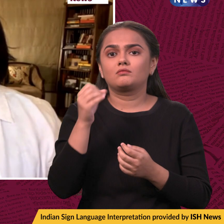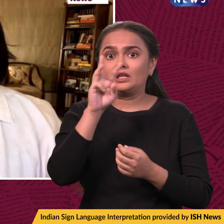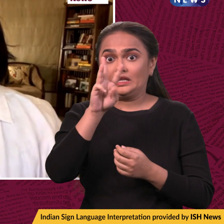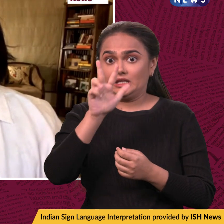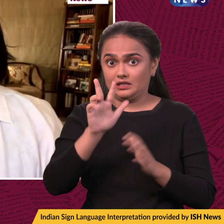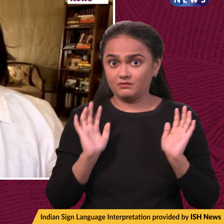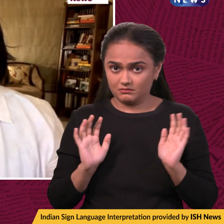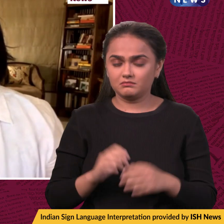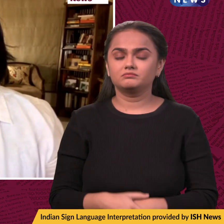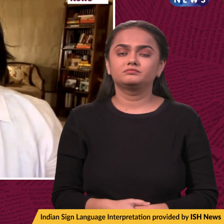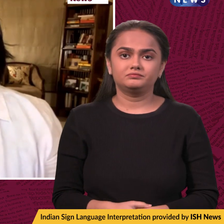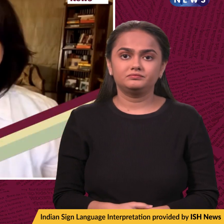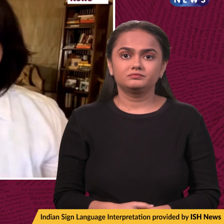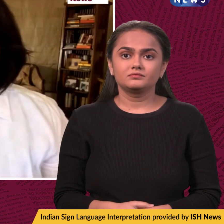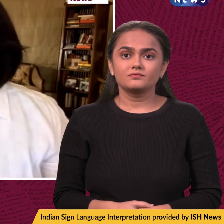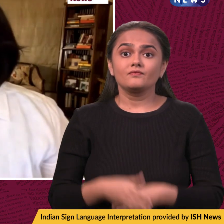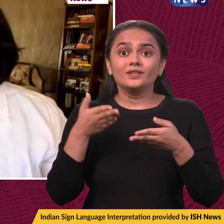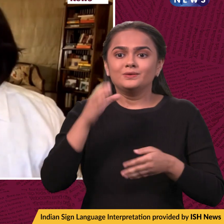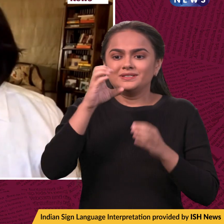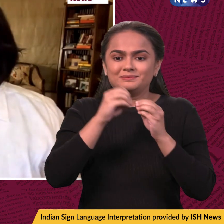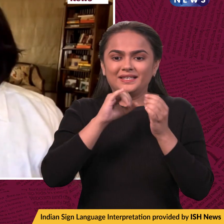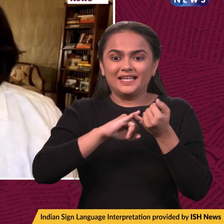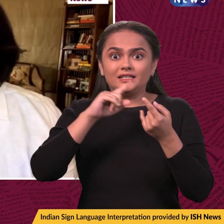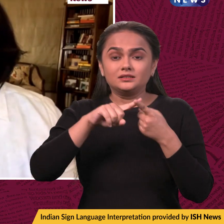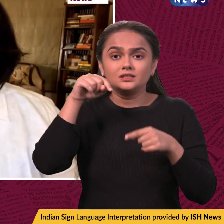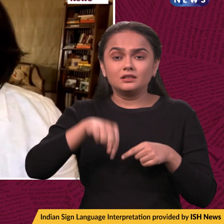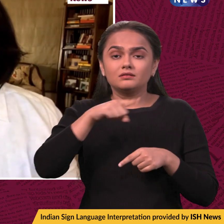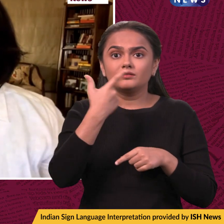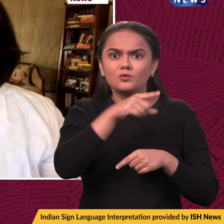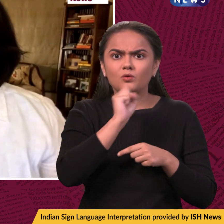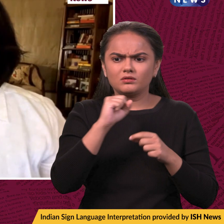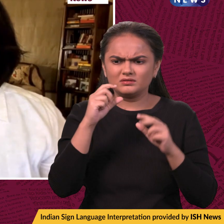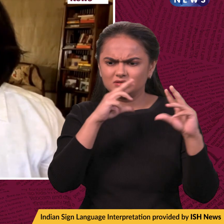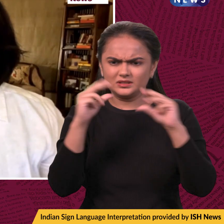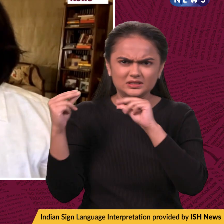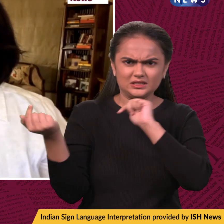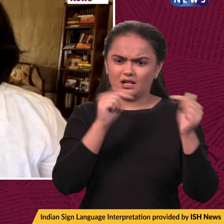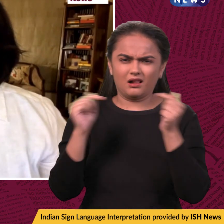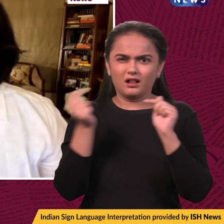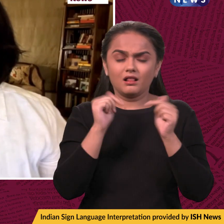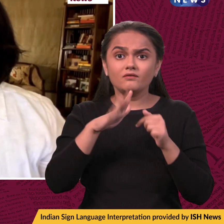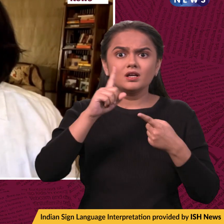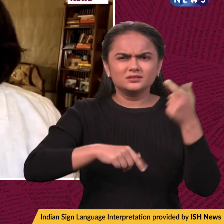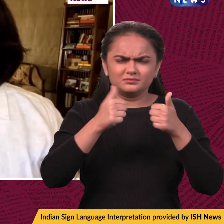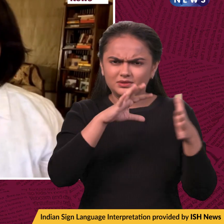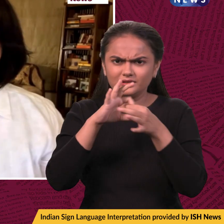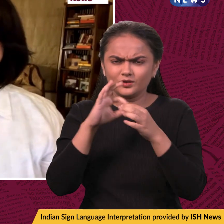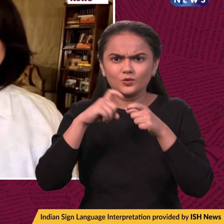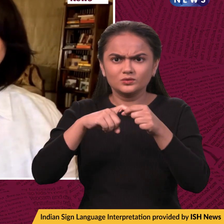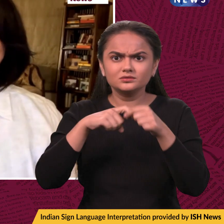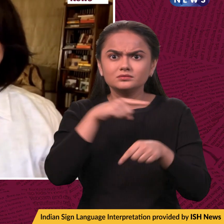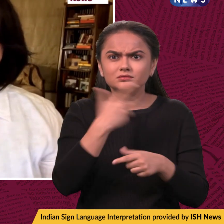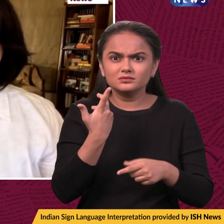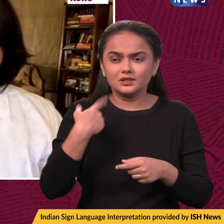are Omicron variant cases right now. The CBSE today dropped its controversial Class 10 examination question